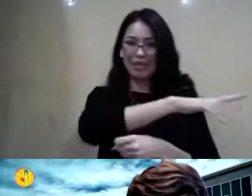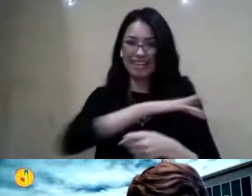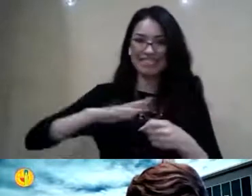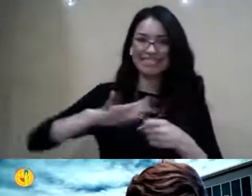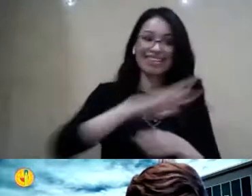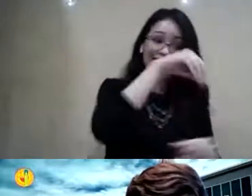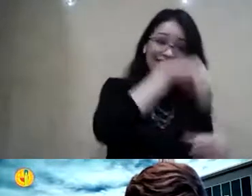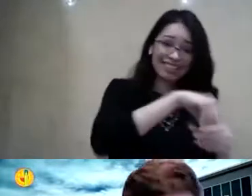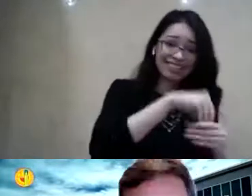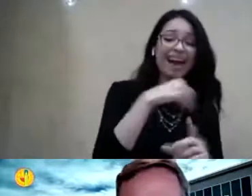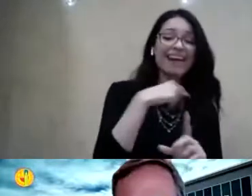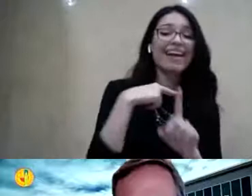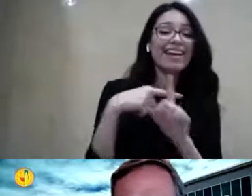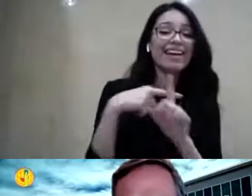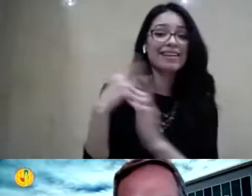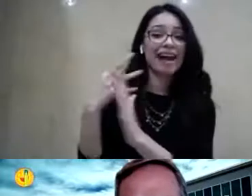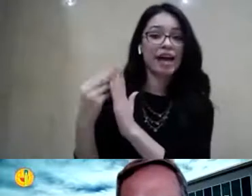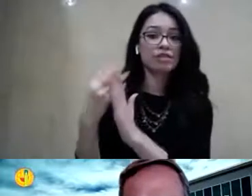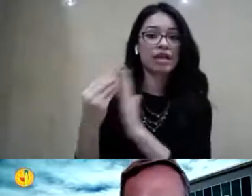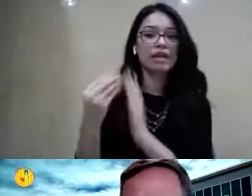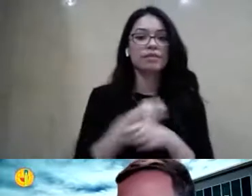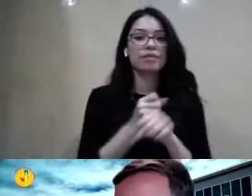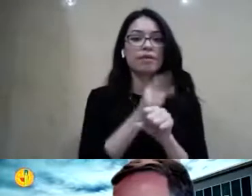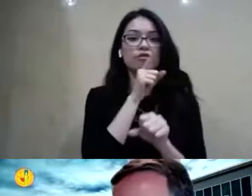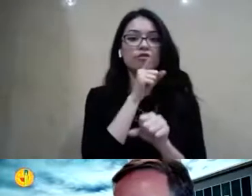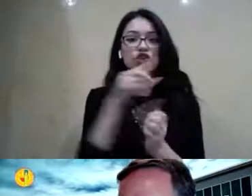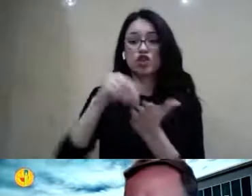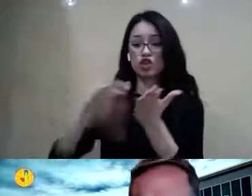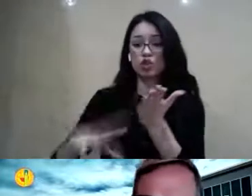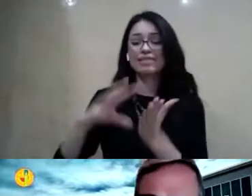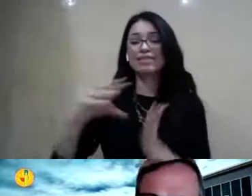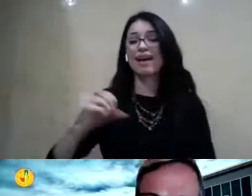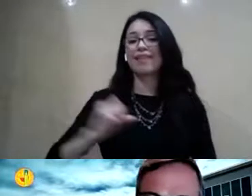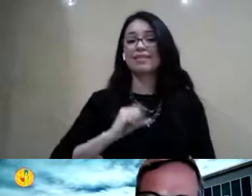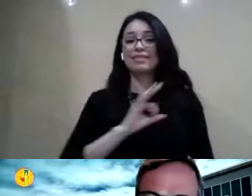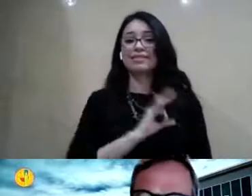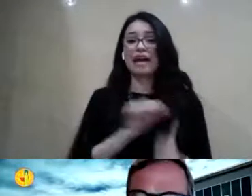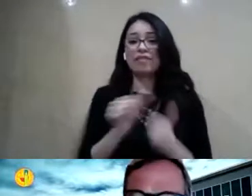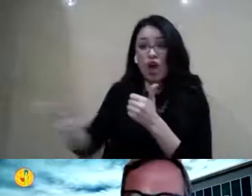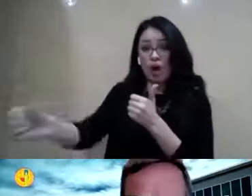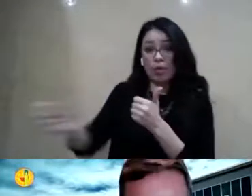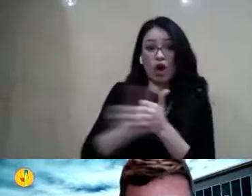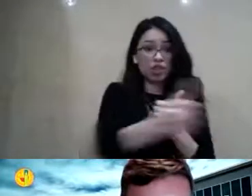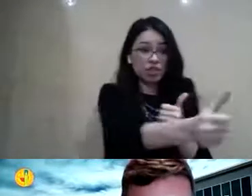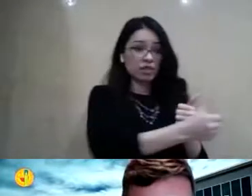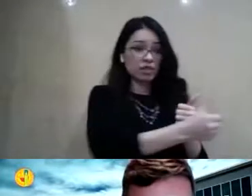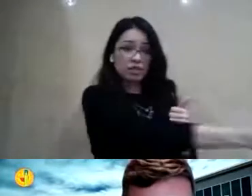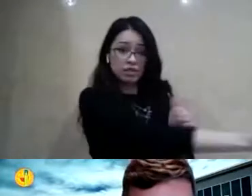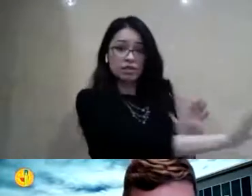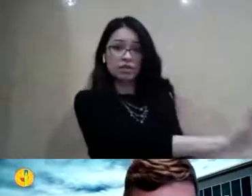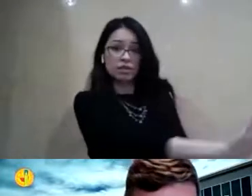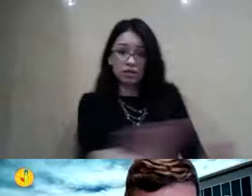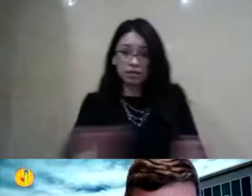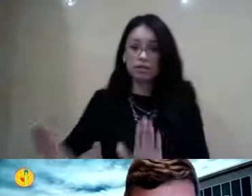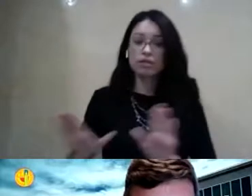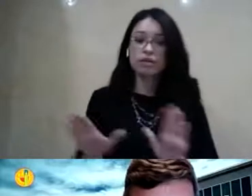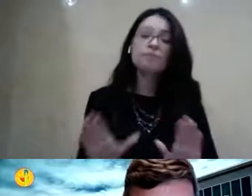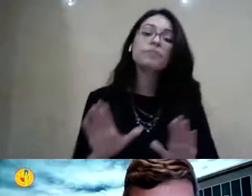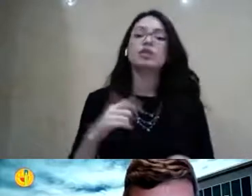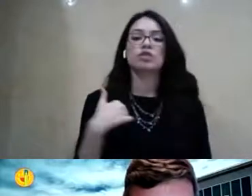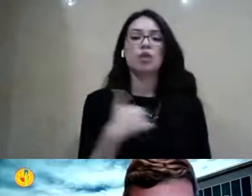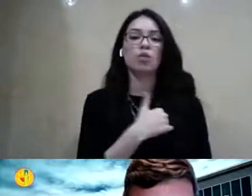and staff members apart. And so we need the space to allow students to recreate and do other things. So we'll take advantage of